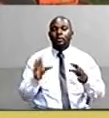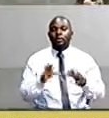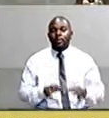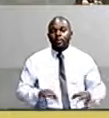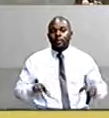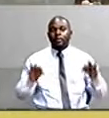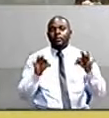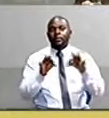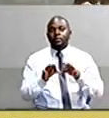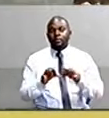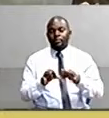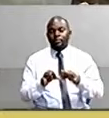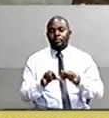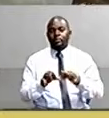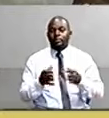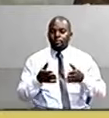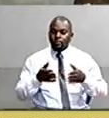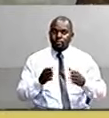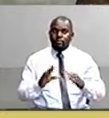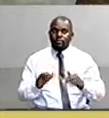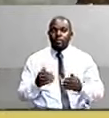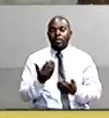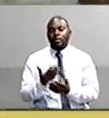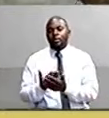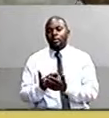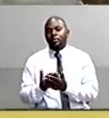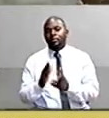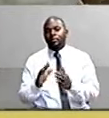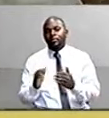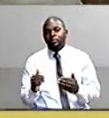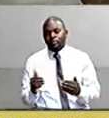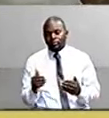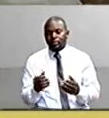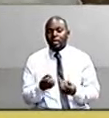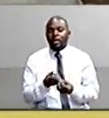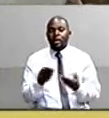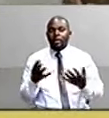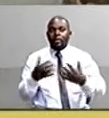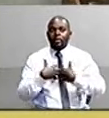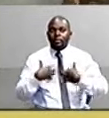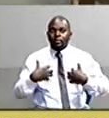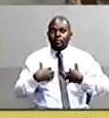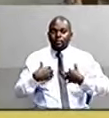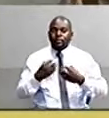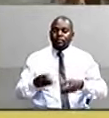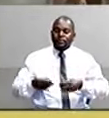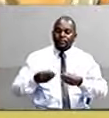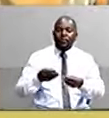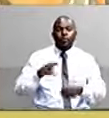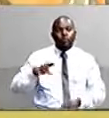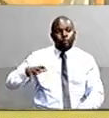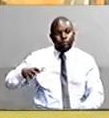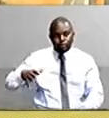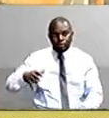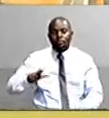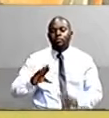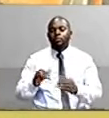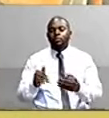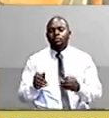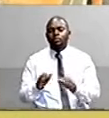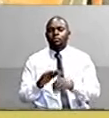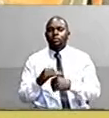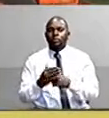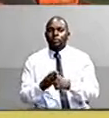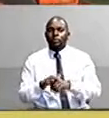the infrastructure, looking at the demand, how many say, animals need to be watered, or if it's for pasture development, how